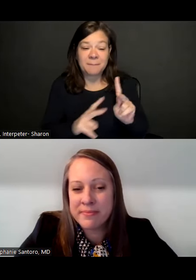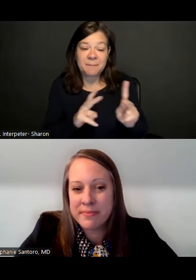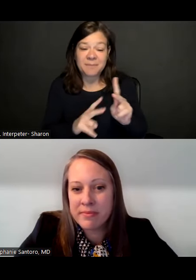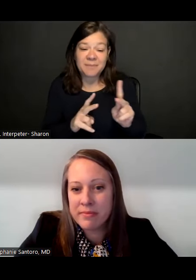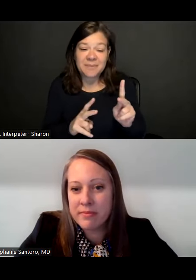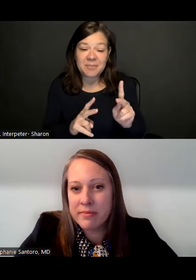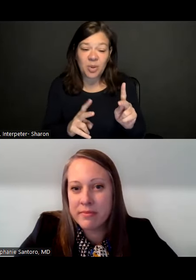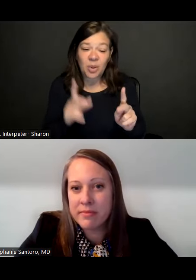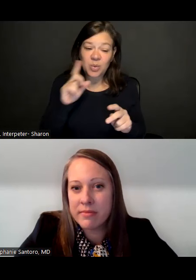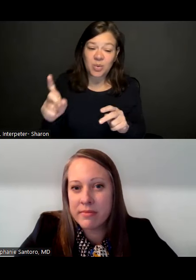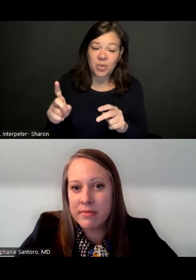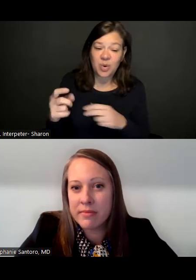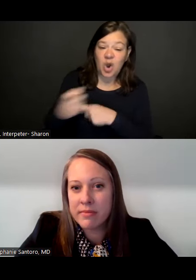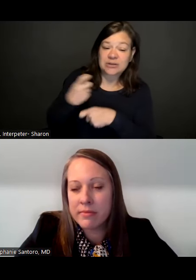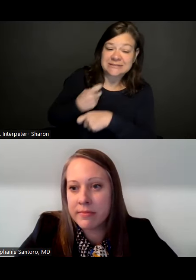it